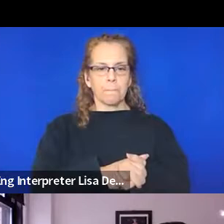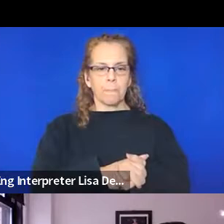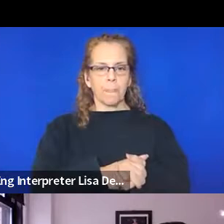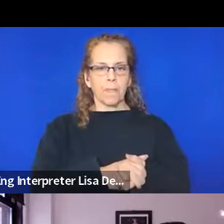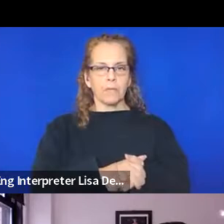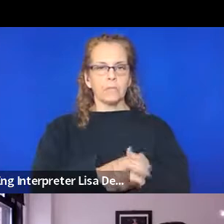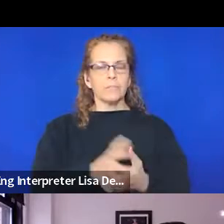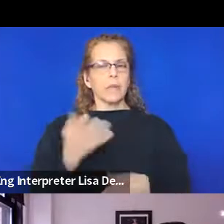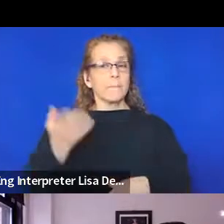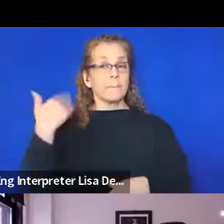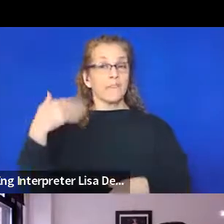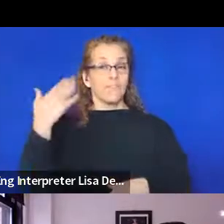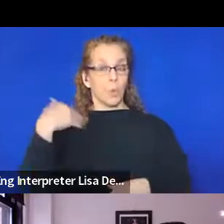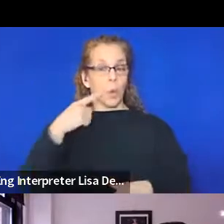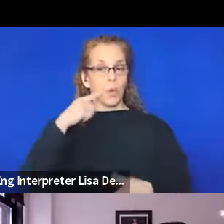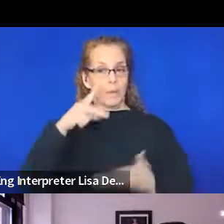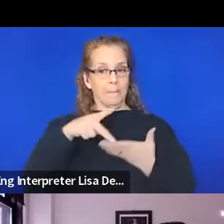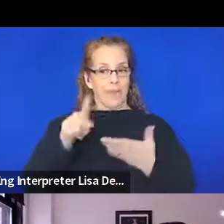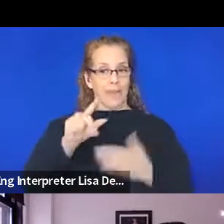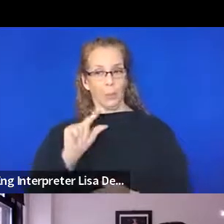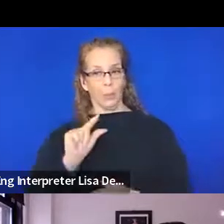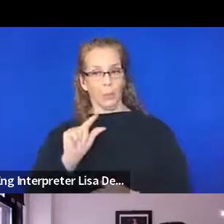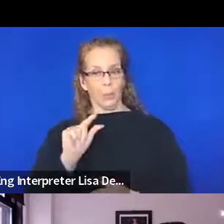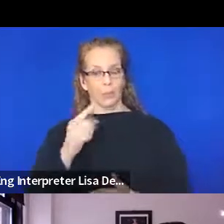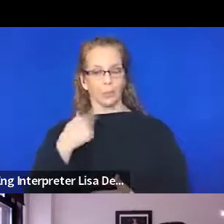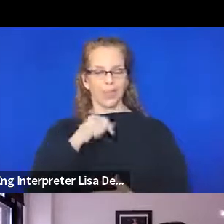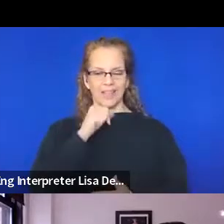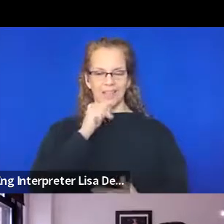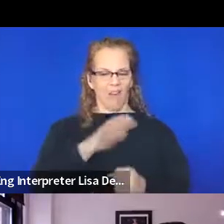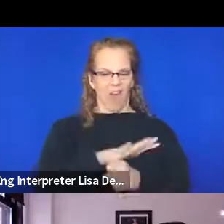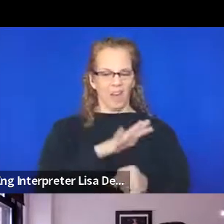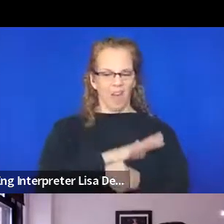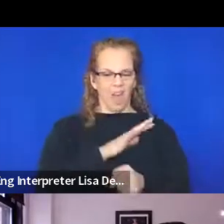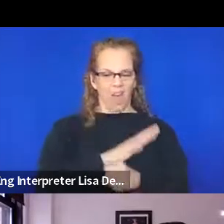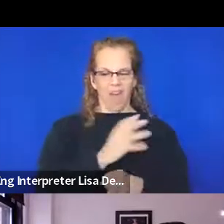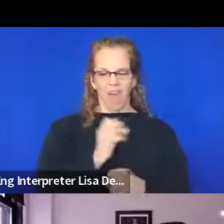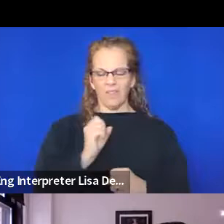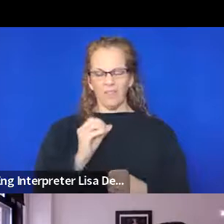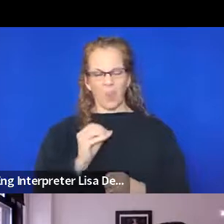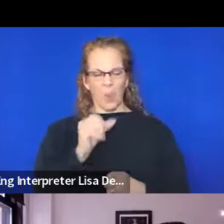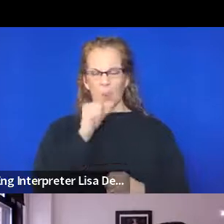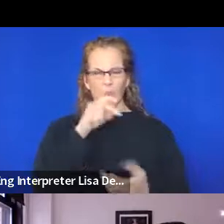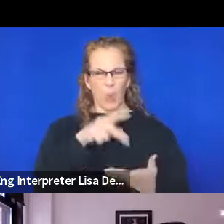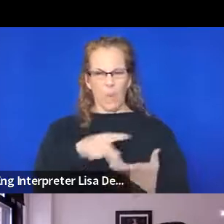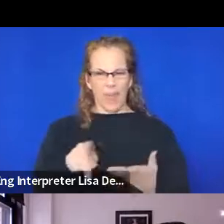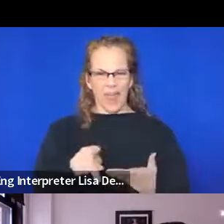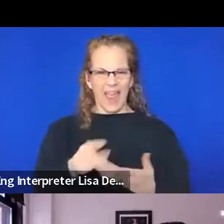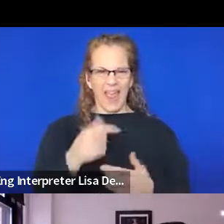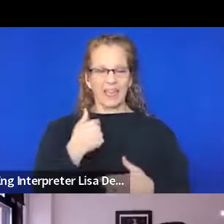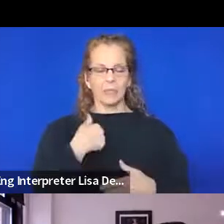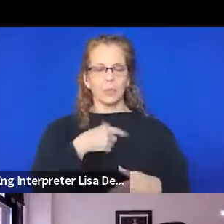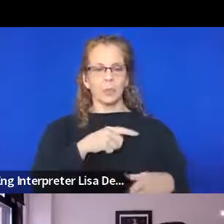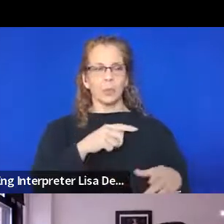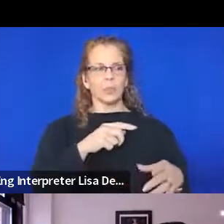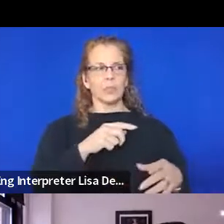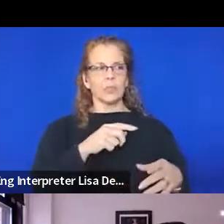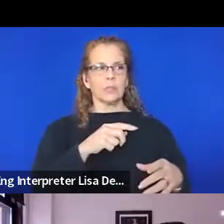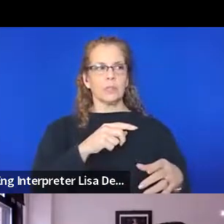of model, until we would sort of conk into unions or agents, mostly